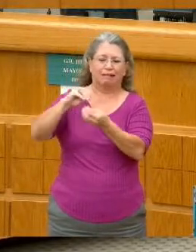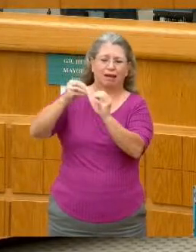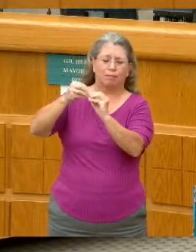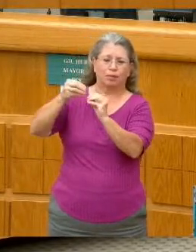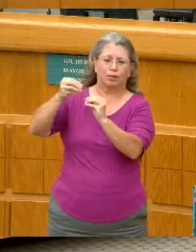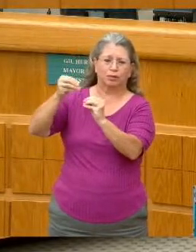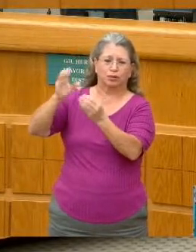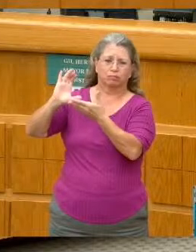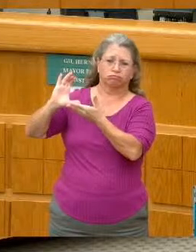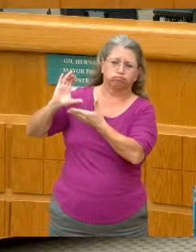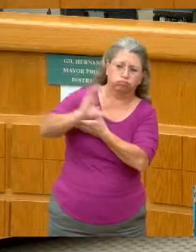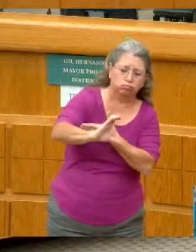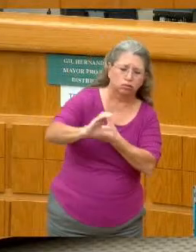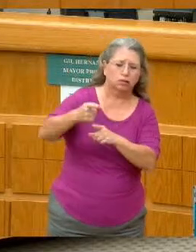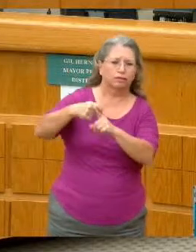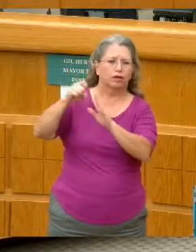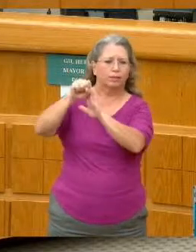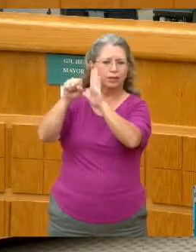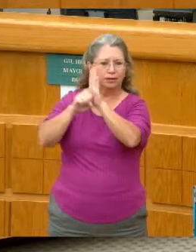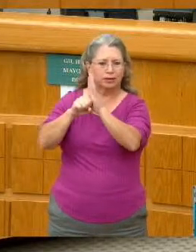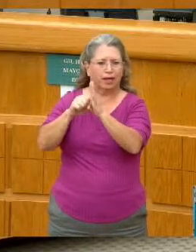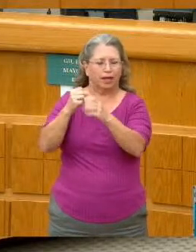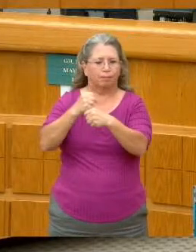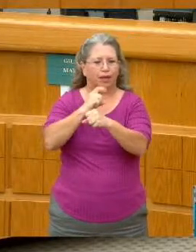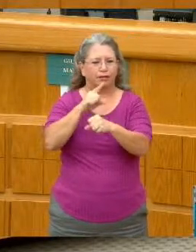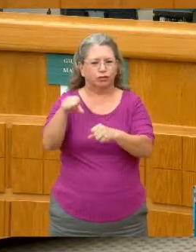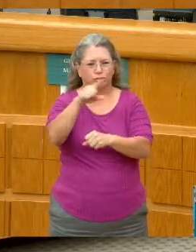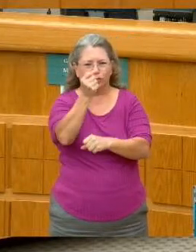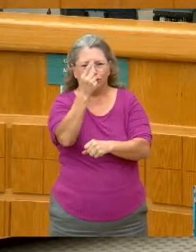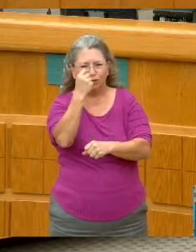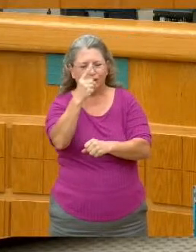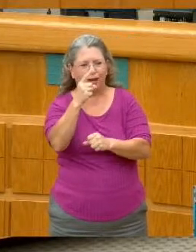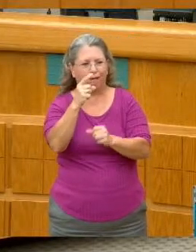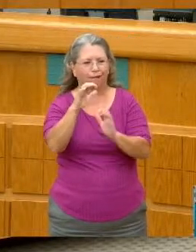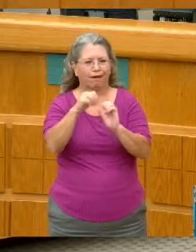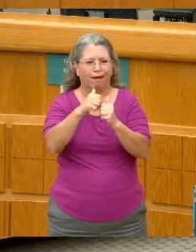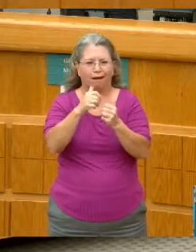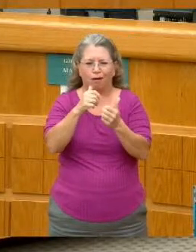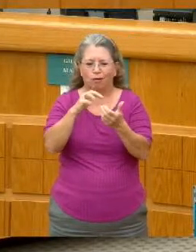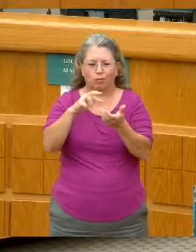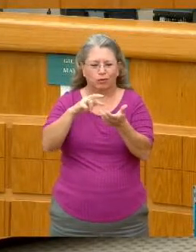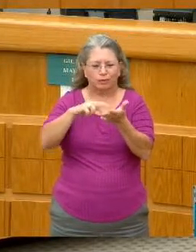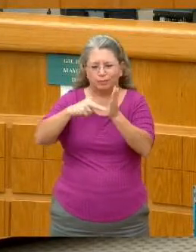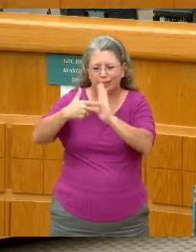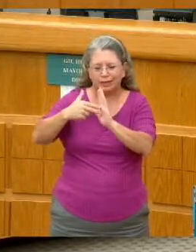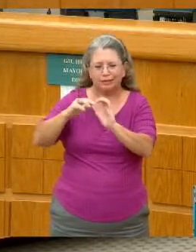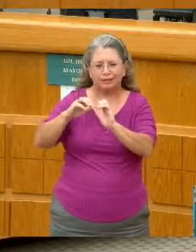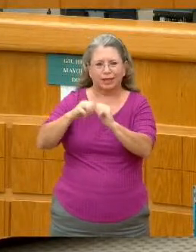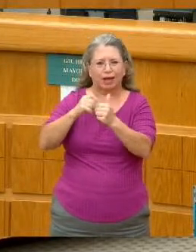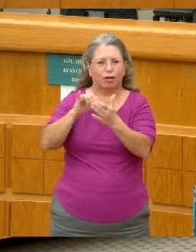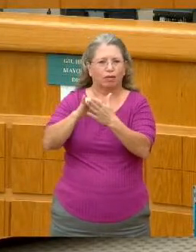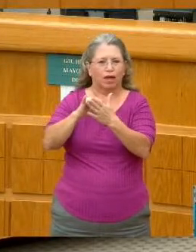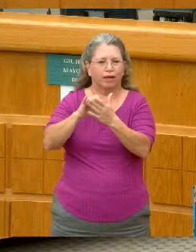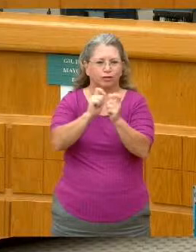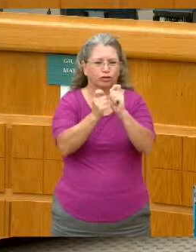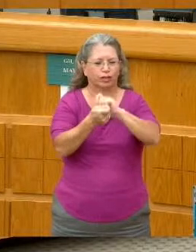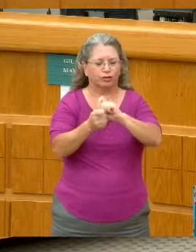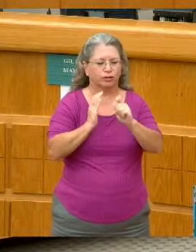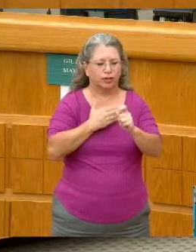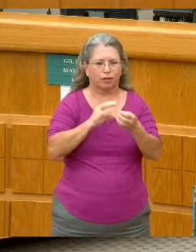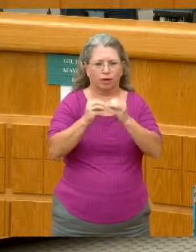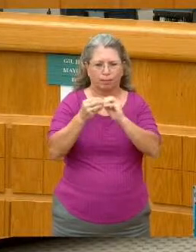community understands what they mean and how they impact the numbers, mostly going backward. And then talk to you